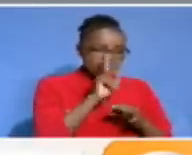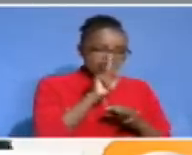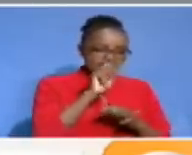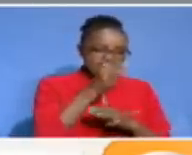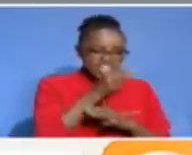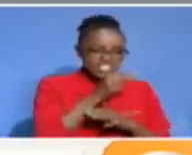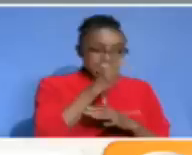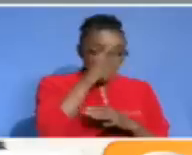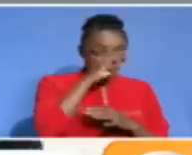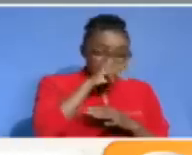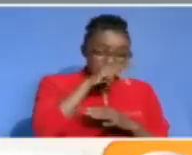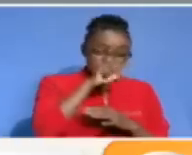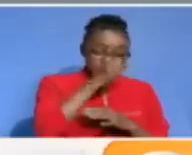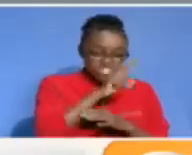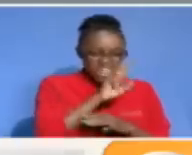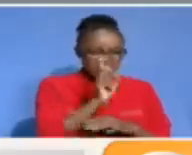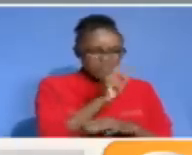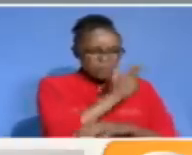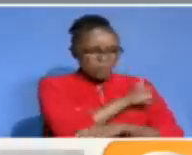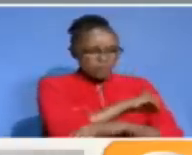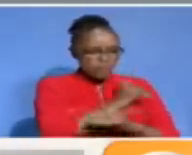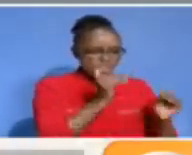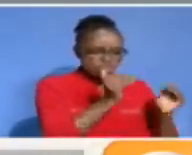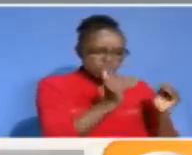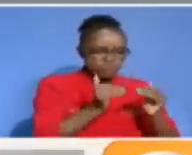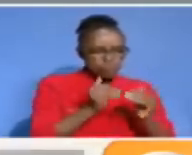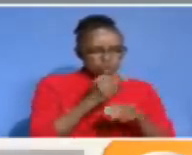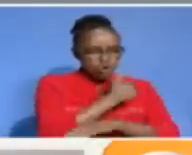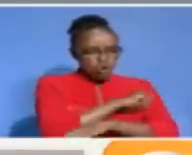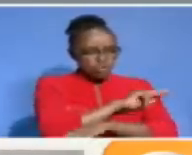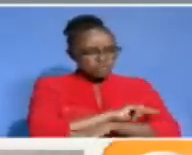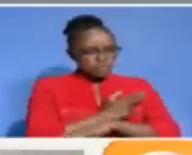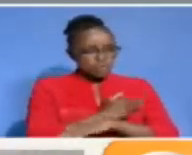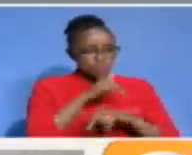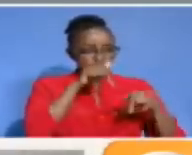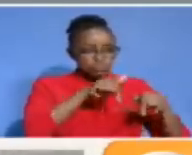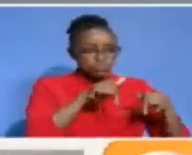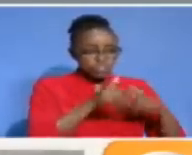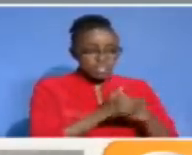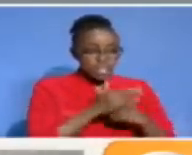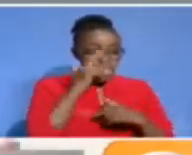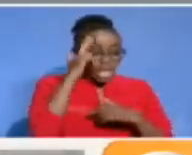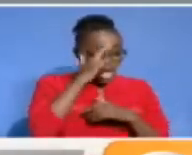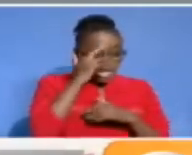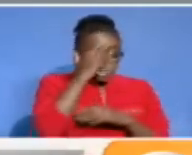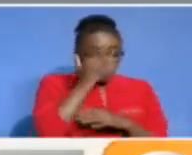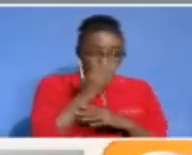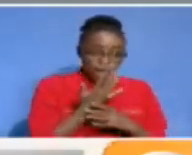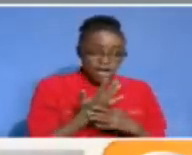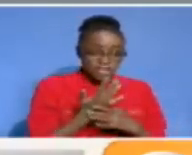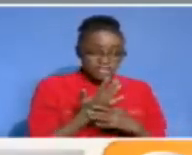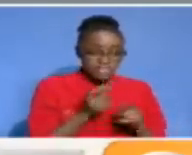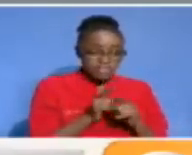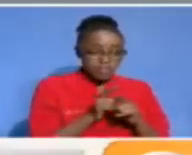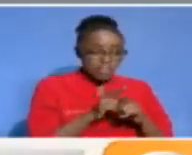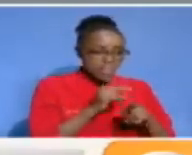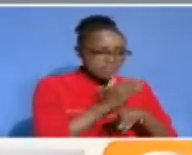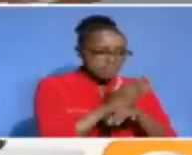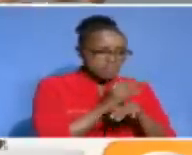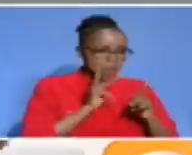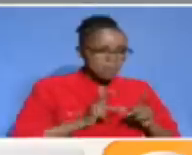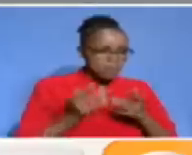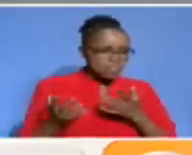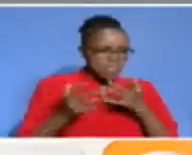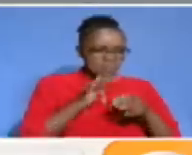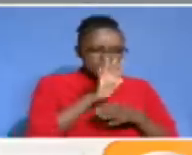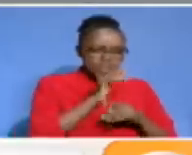MP Shah, Nairobi Hospital, even the smaller hospitals. Mm. So today, that is why the 30 or so injured people were taken to